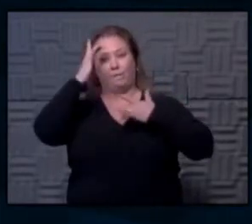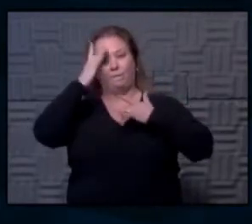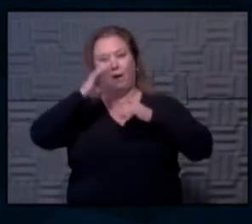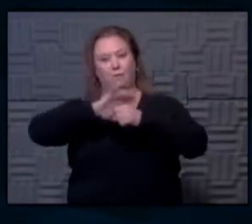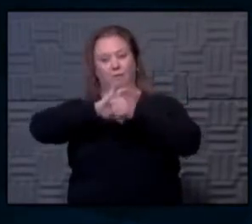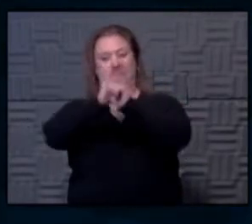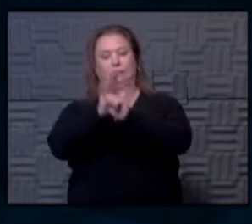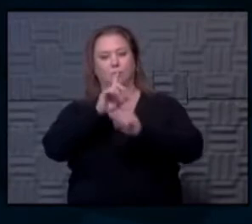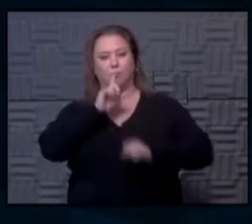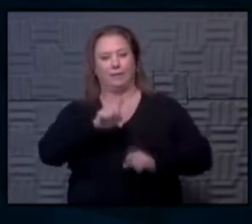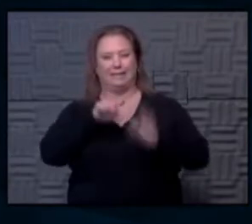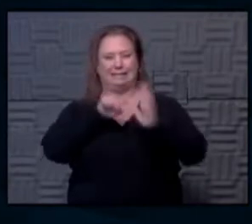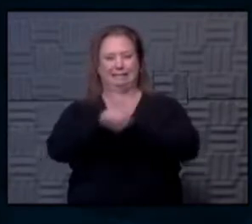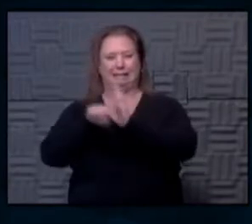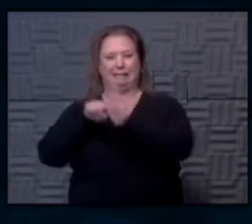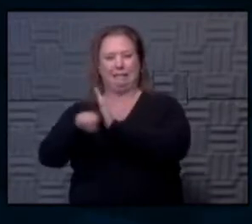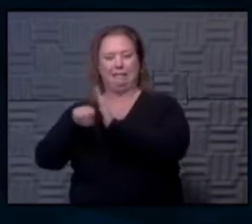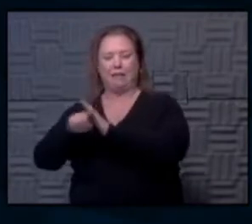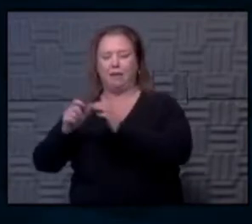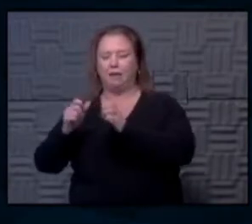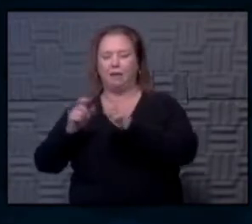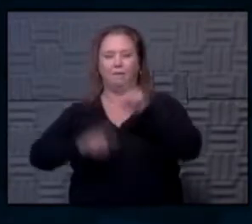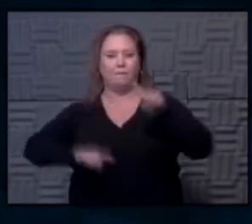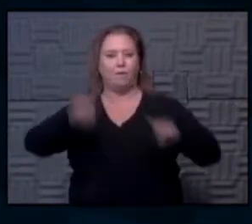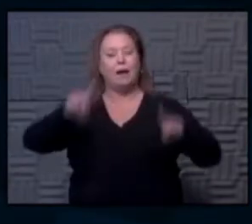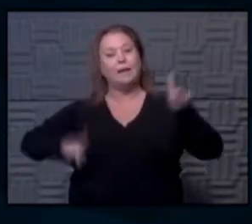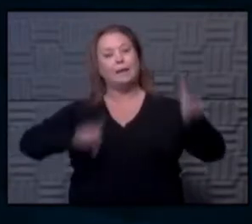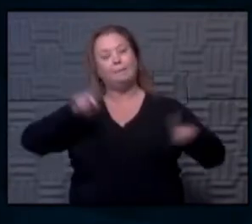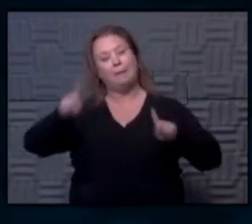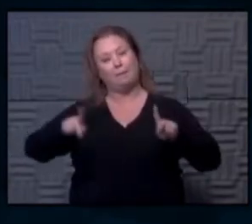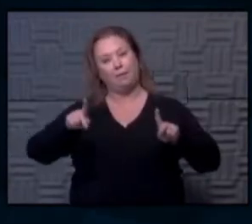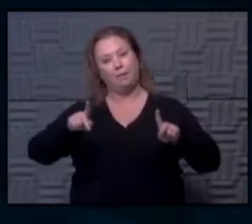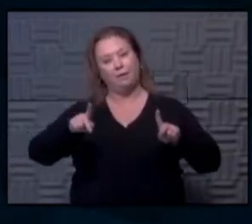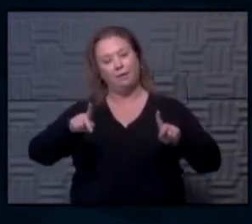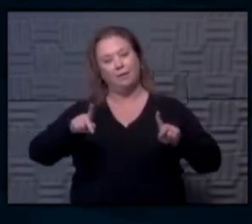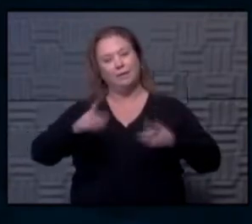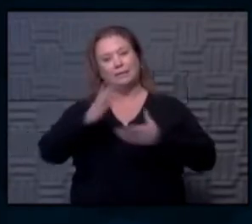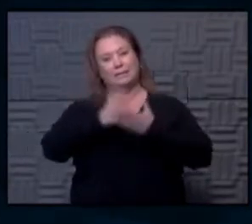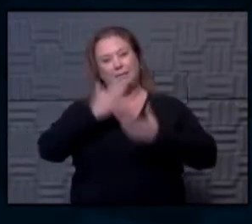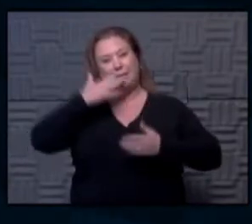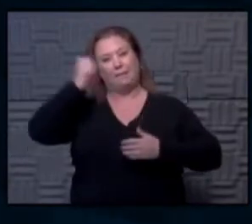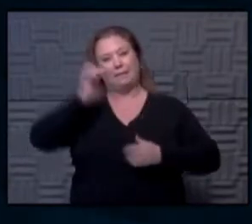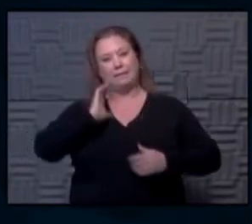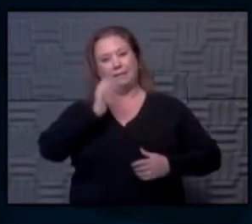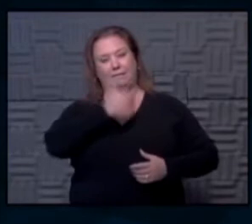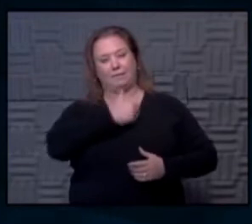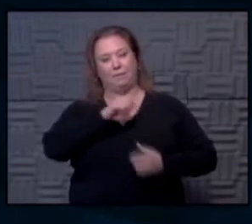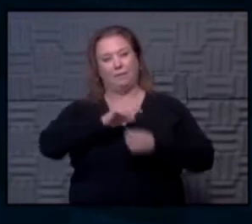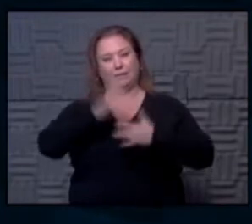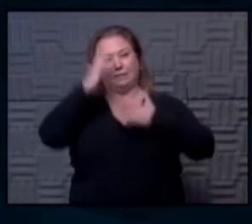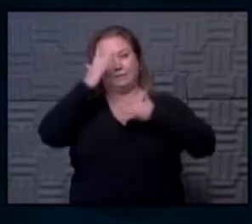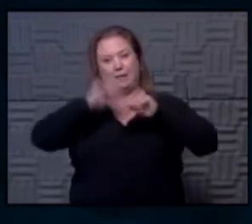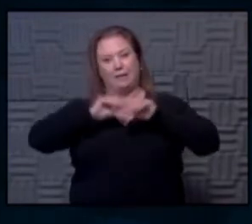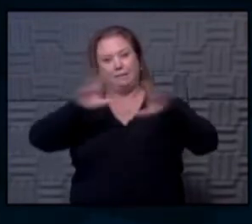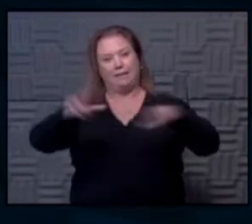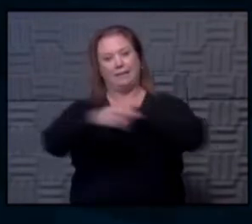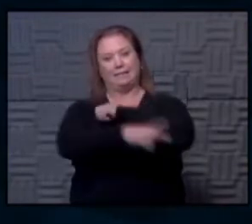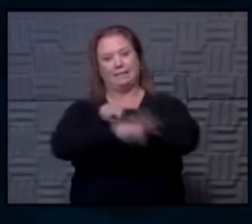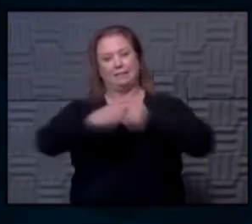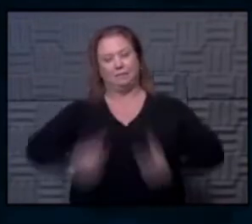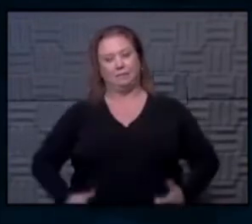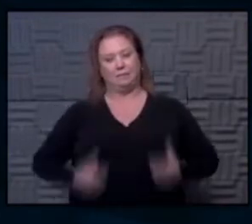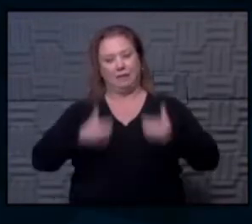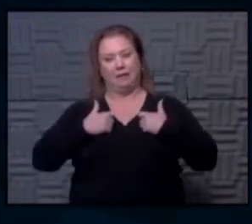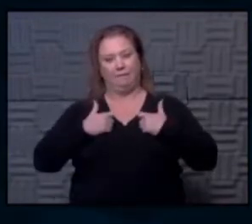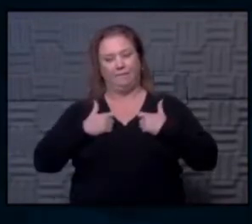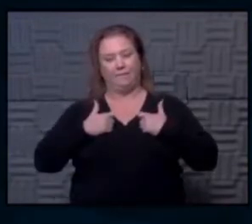real. It's killing all types of people, and we are losing some of the best of us with this costly pandemic that steals life from those who